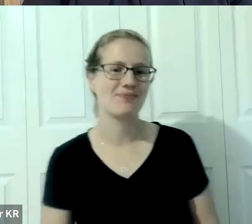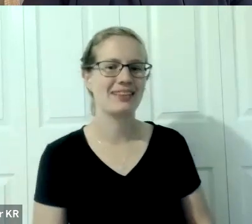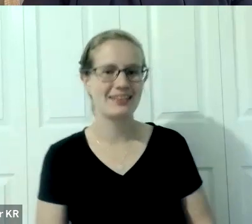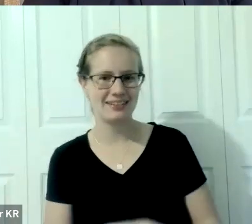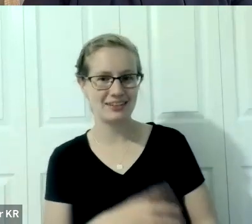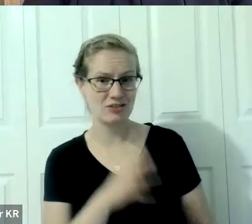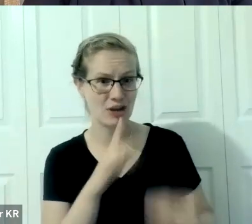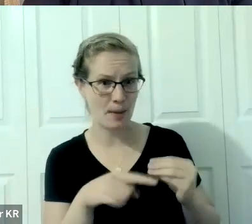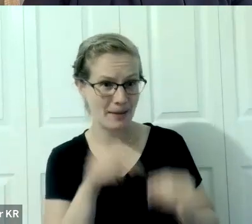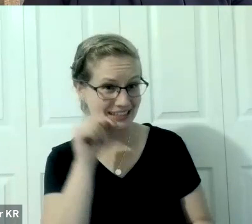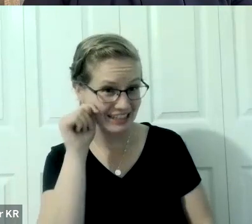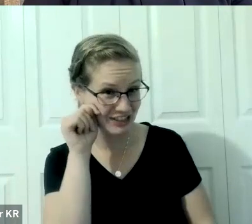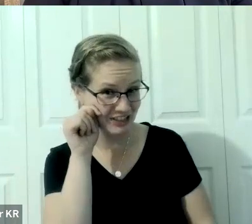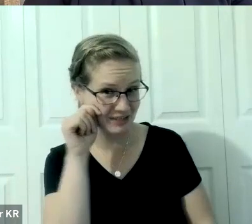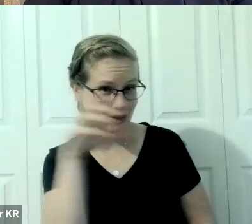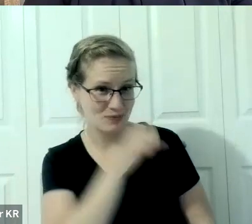are we talking about teenagers here?